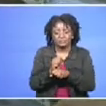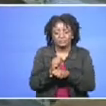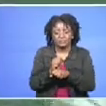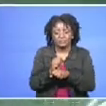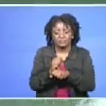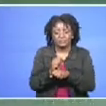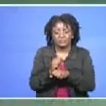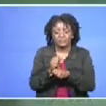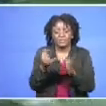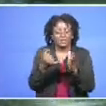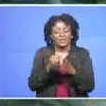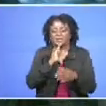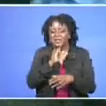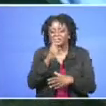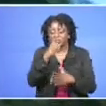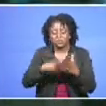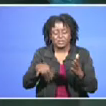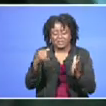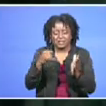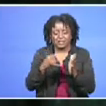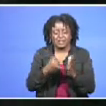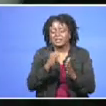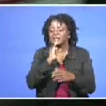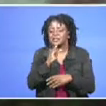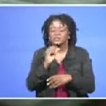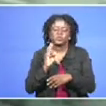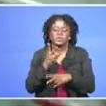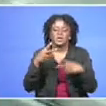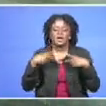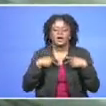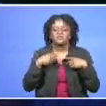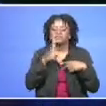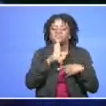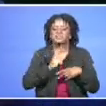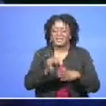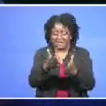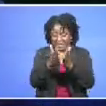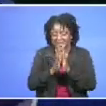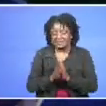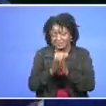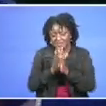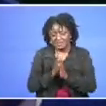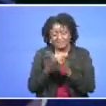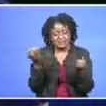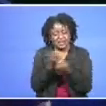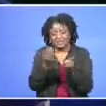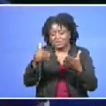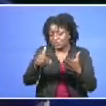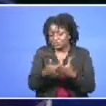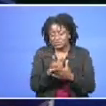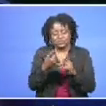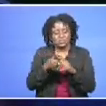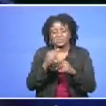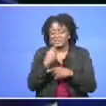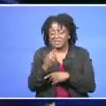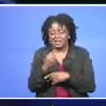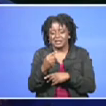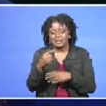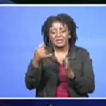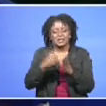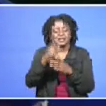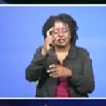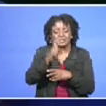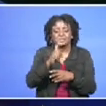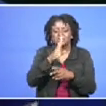it's what it is. We have been making appeals. There is nothing new that we can say other than the fact that it needs to